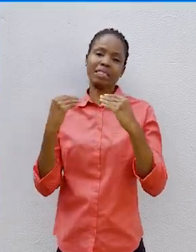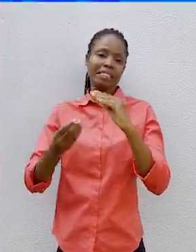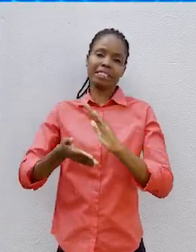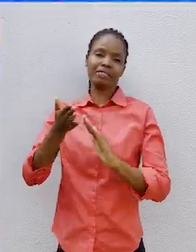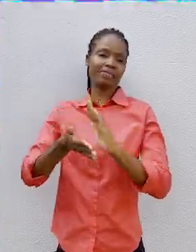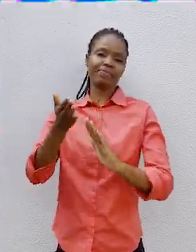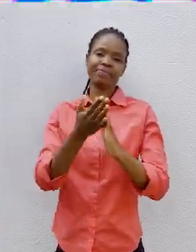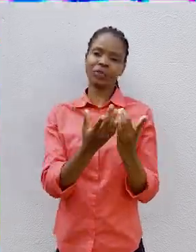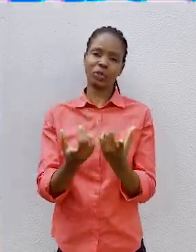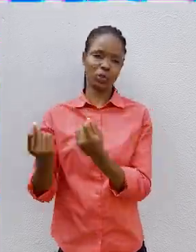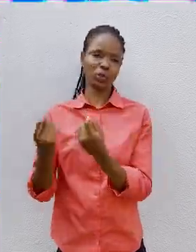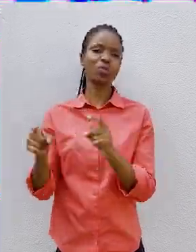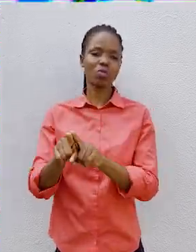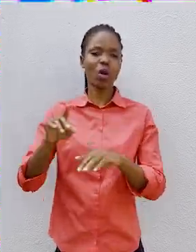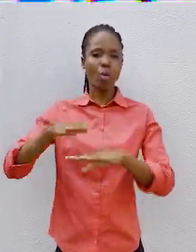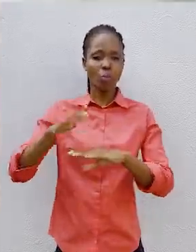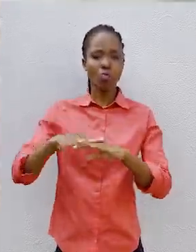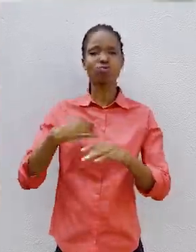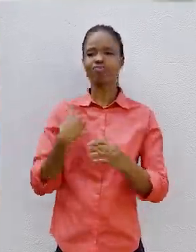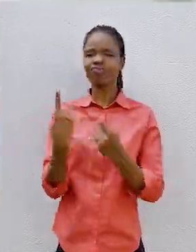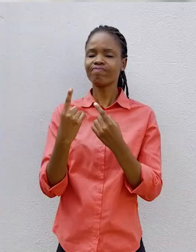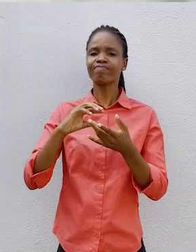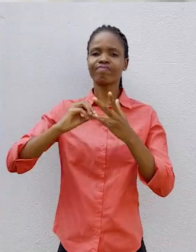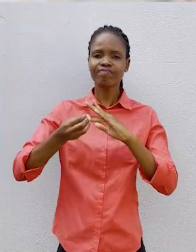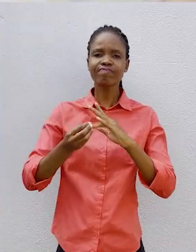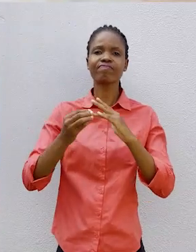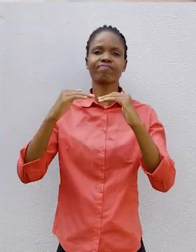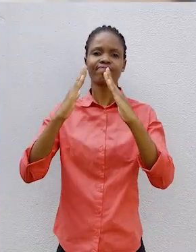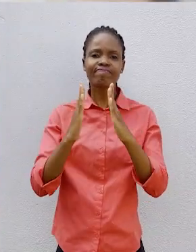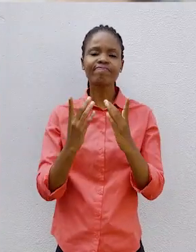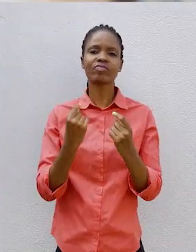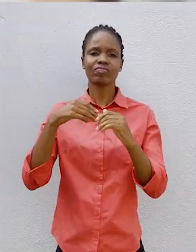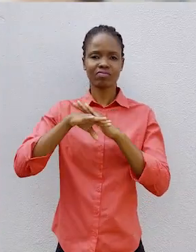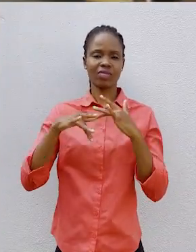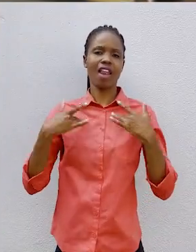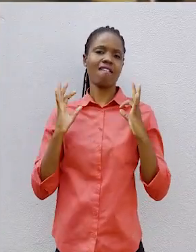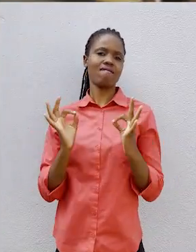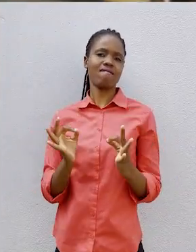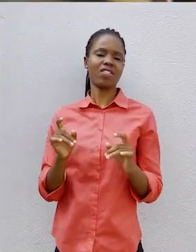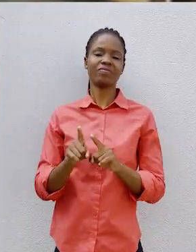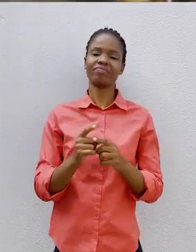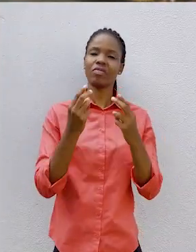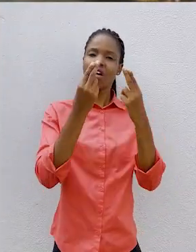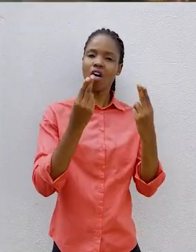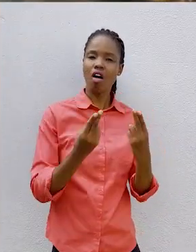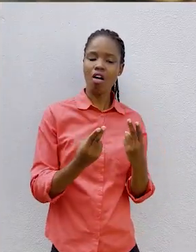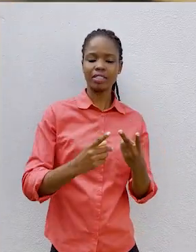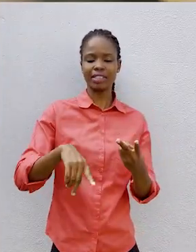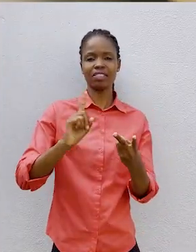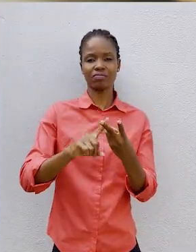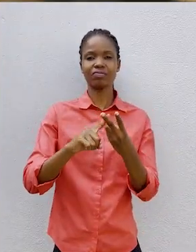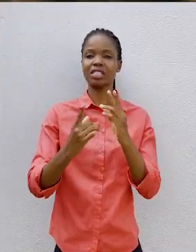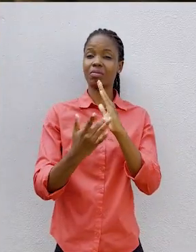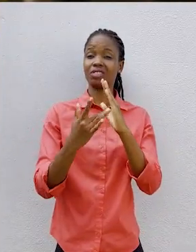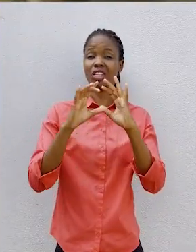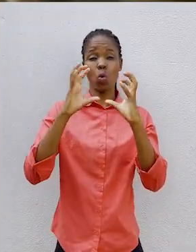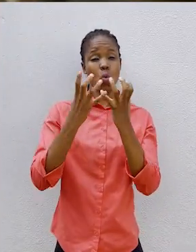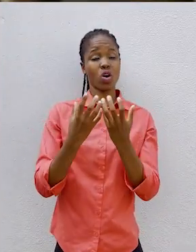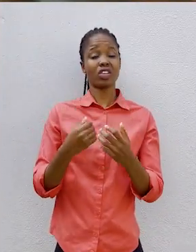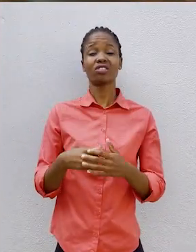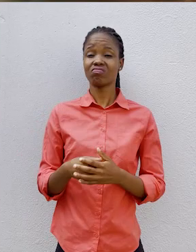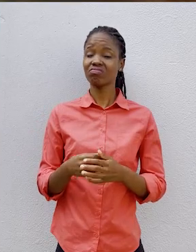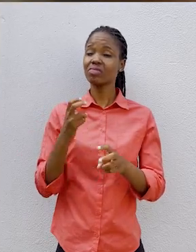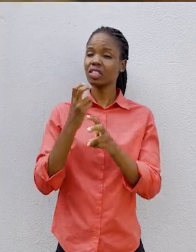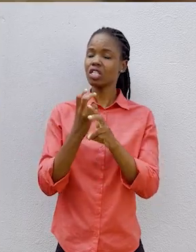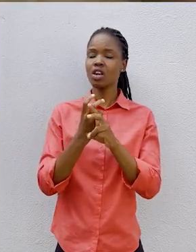I feel like one deserves a place to live. Love it. Art and the tech world